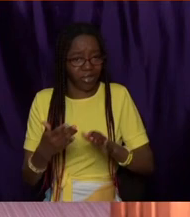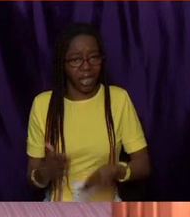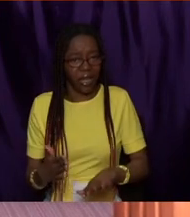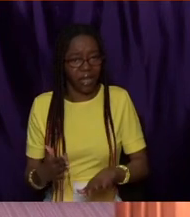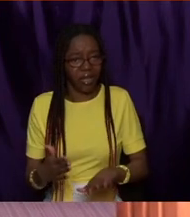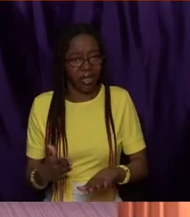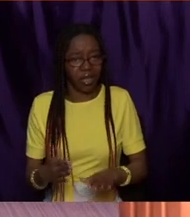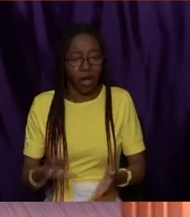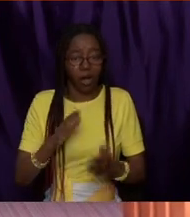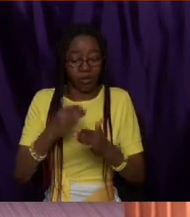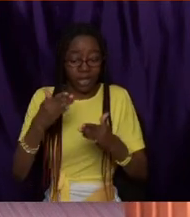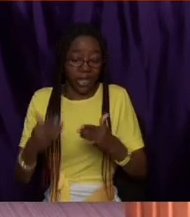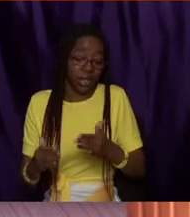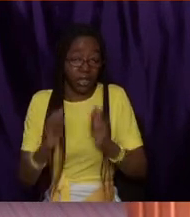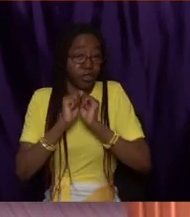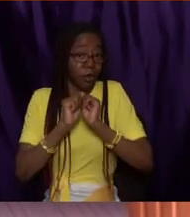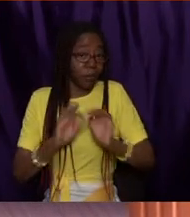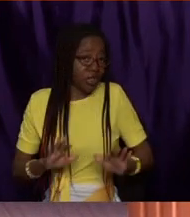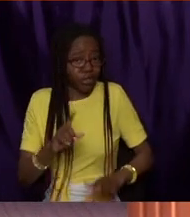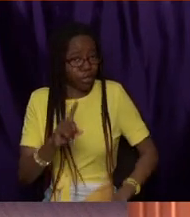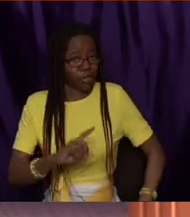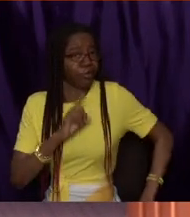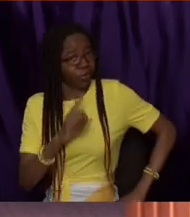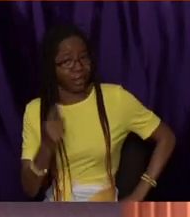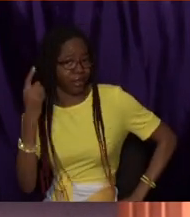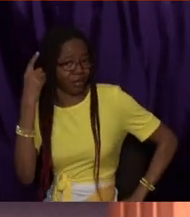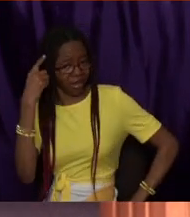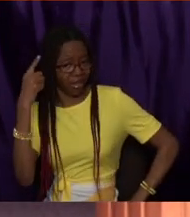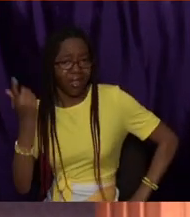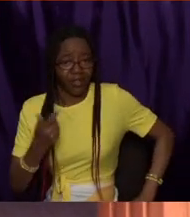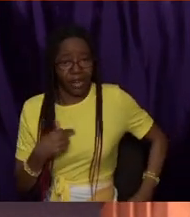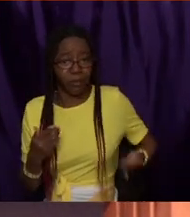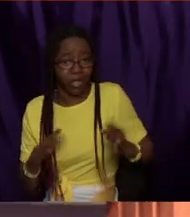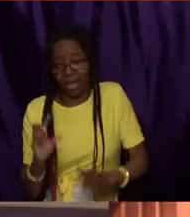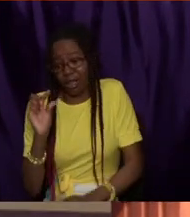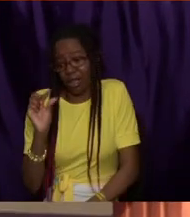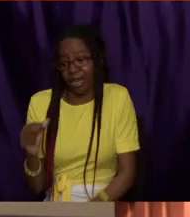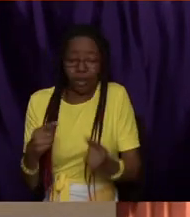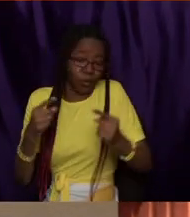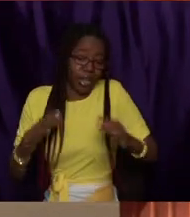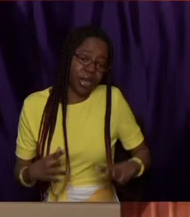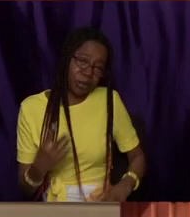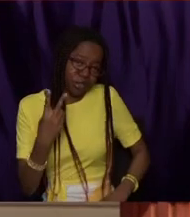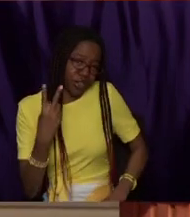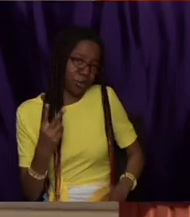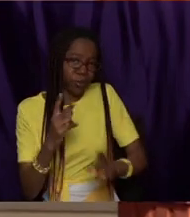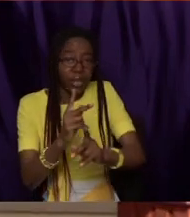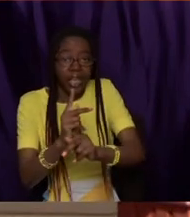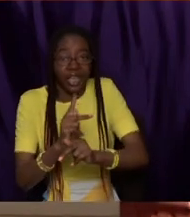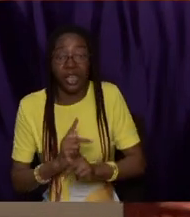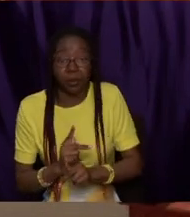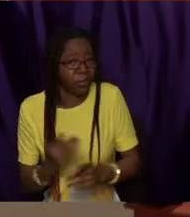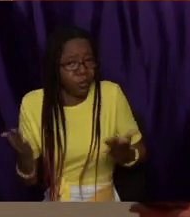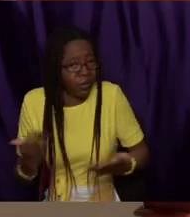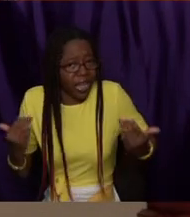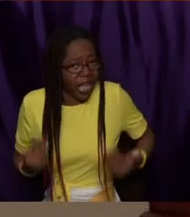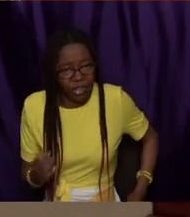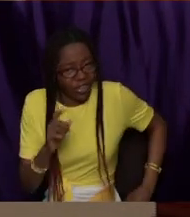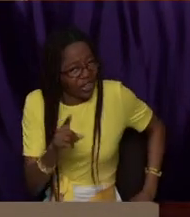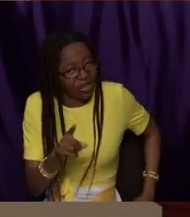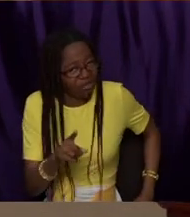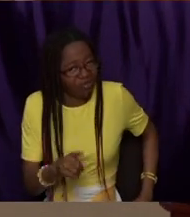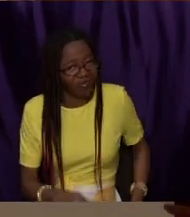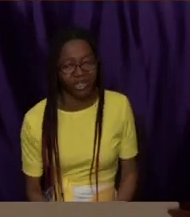of your blessing? Do you really think that I'm gonna let a little imp or two keep you from what I have for